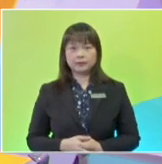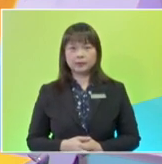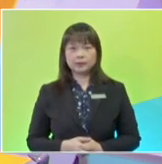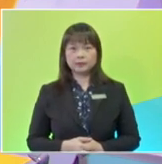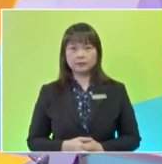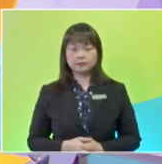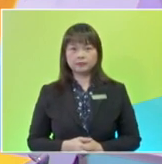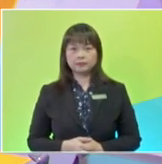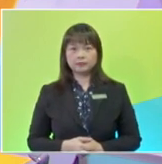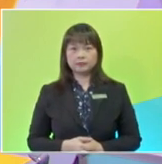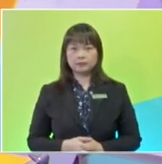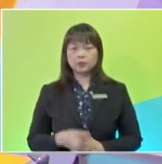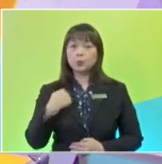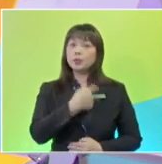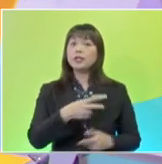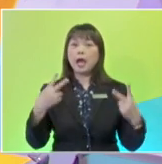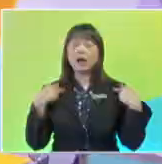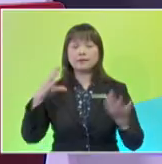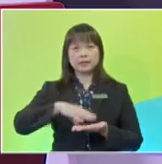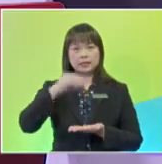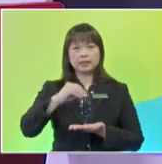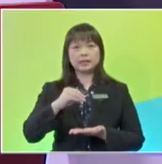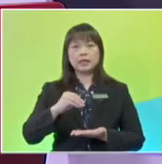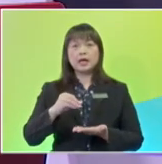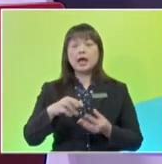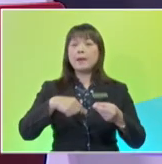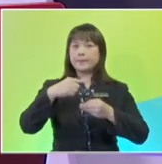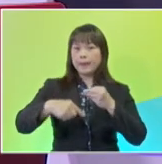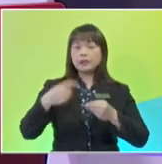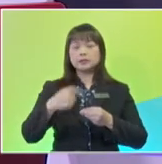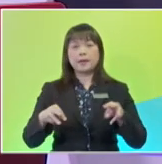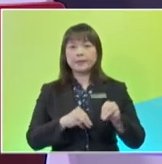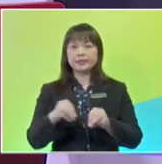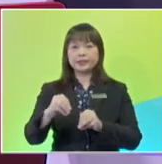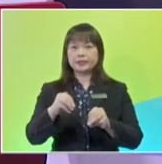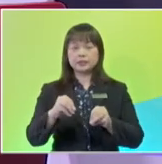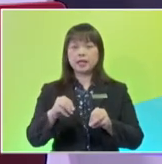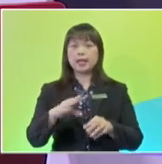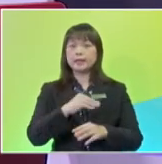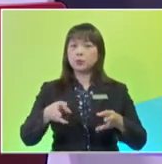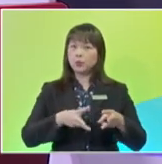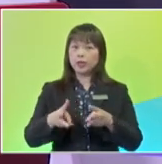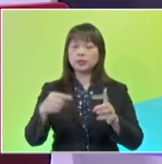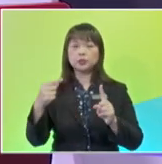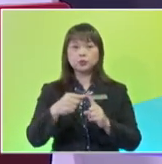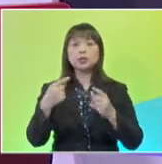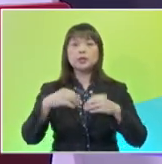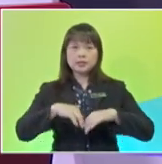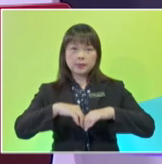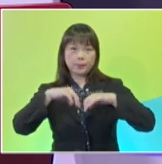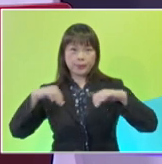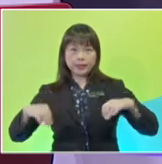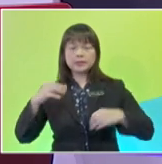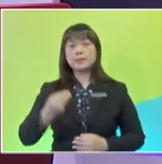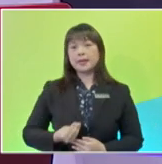So, today, we have learned about the methods, the ways to separate mixtures, first of all. And